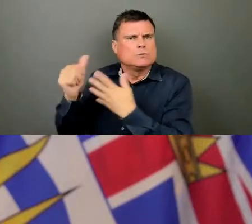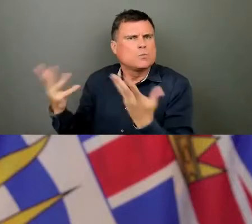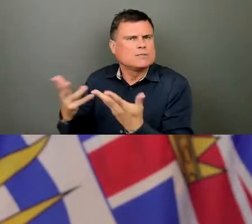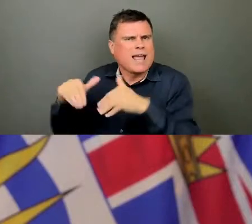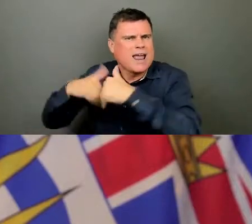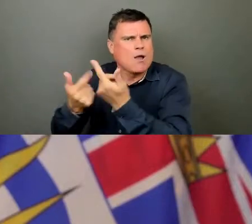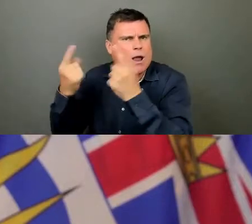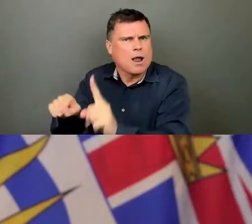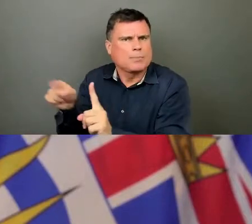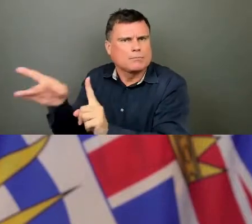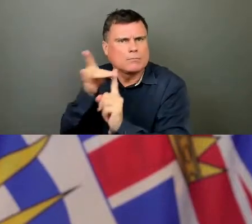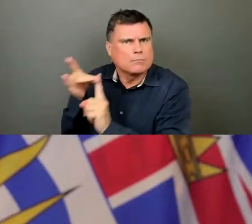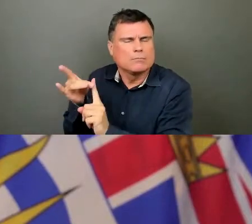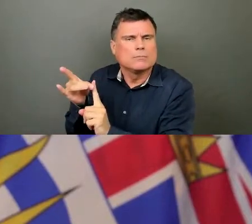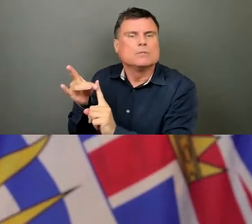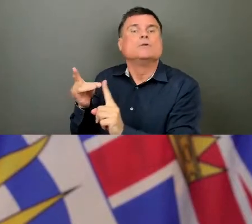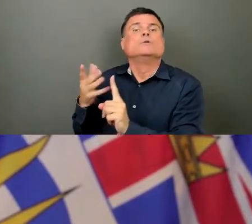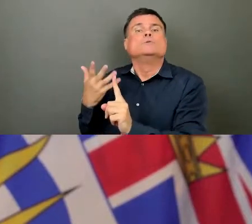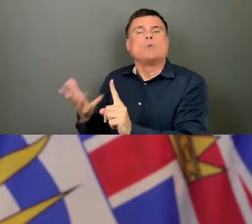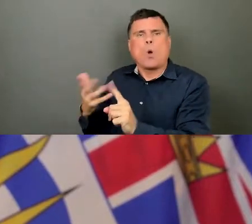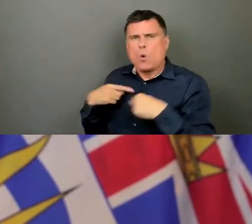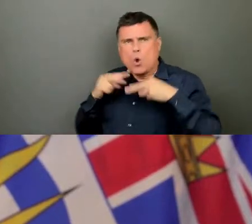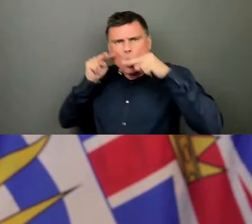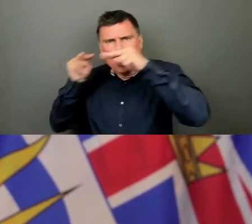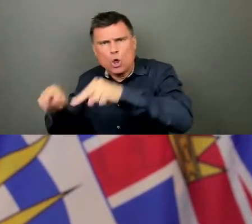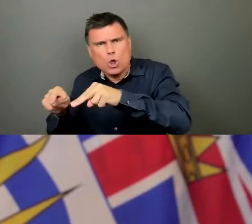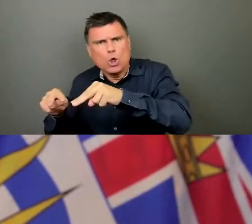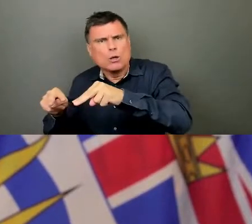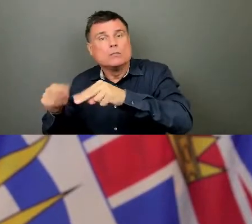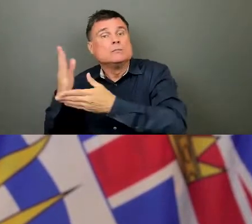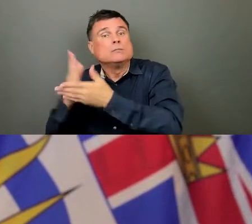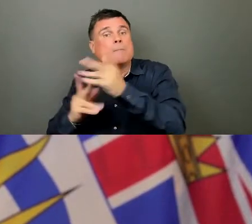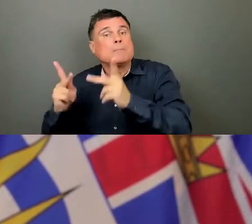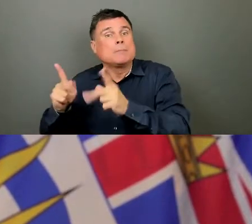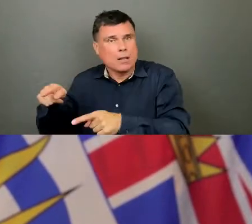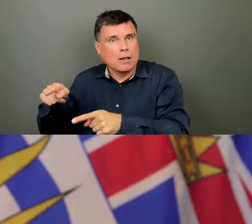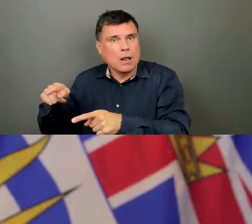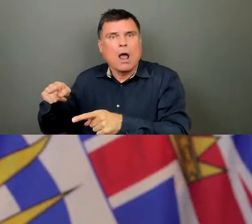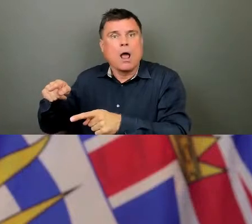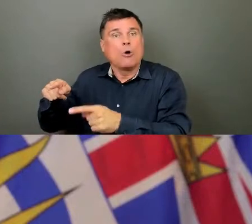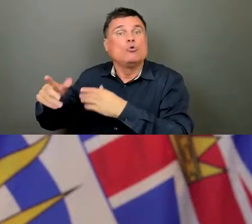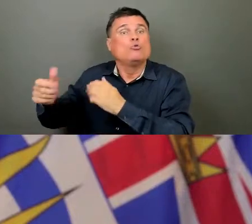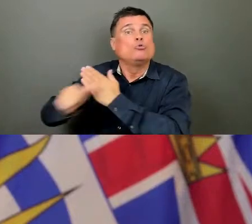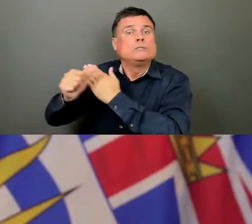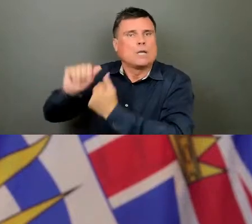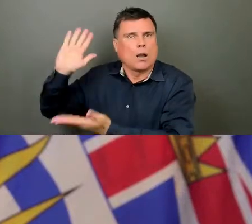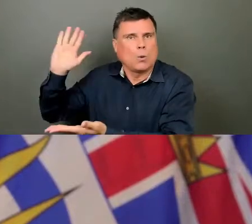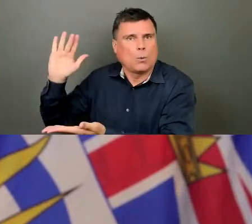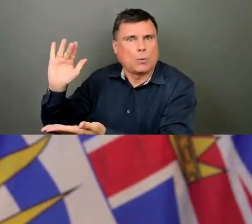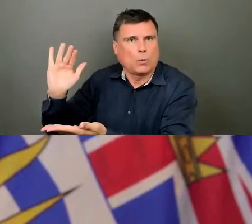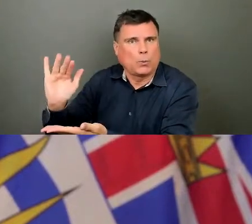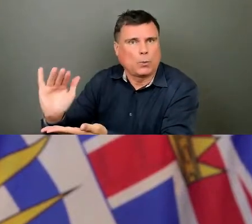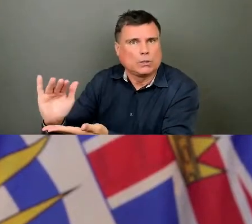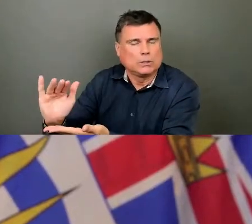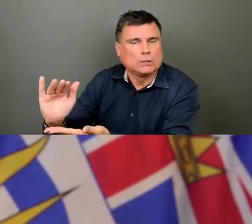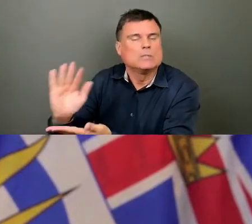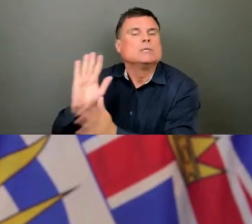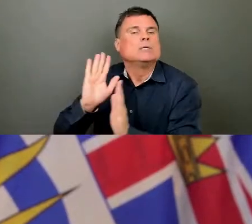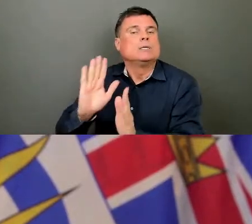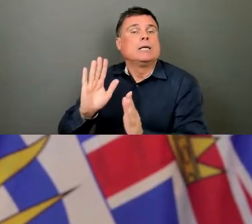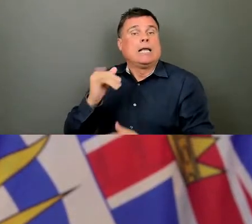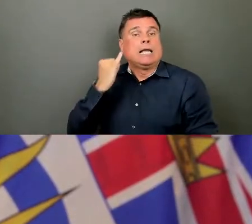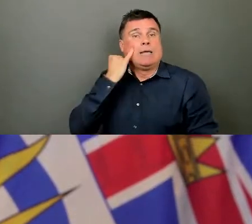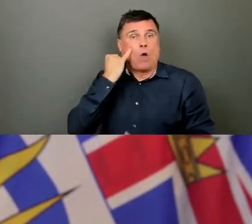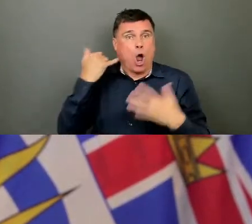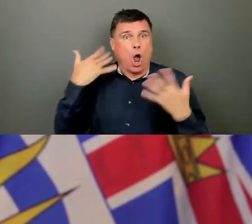it's also because we know that some people are at lower risk now. So you're at lower risk of being infected and lower risk of transmitting to